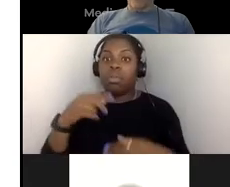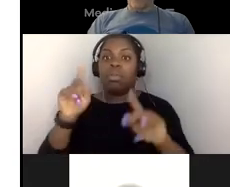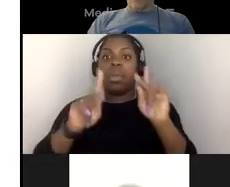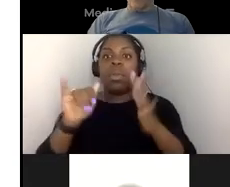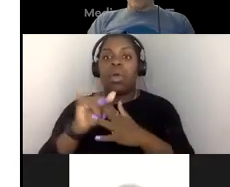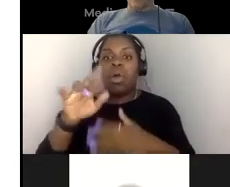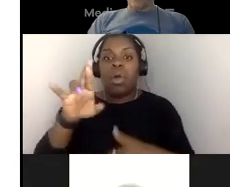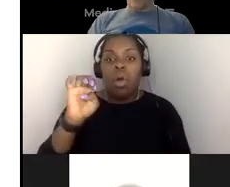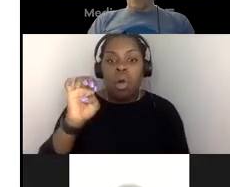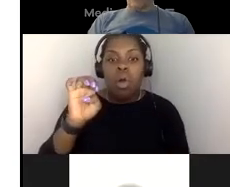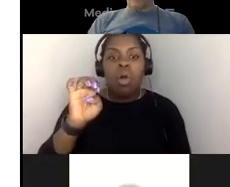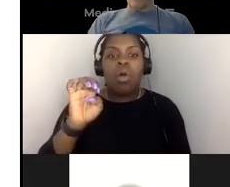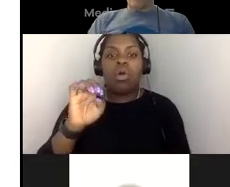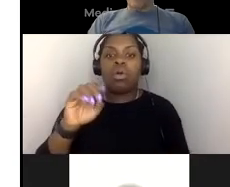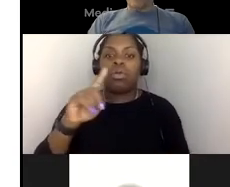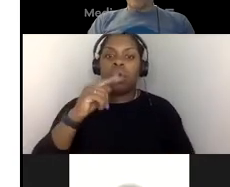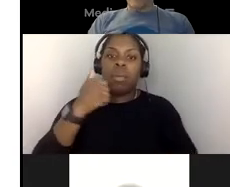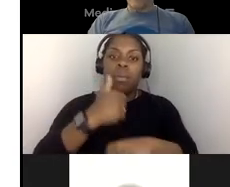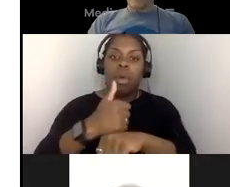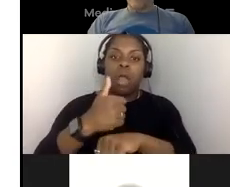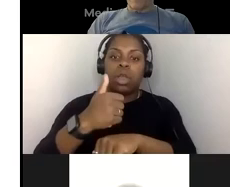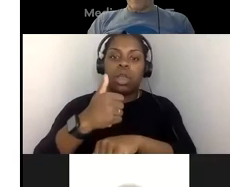either prosecute or profit.